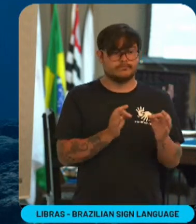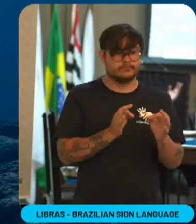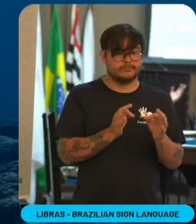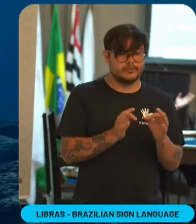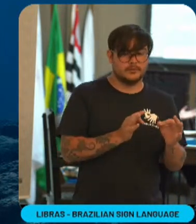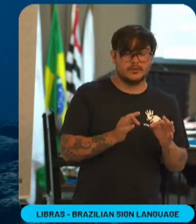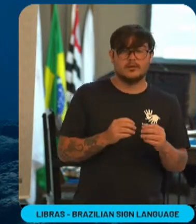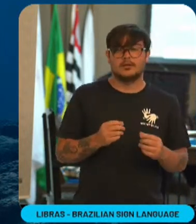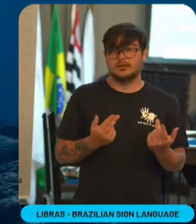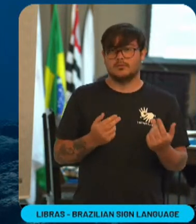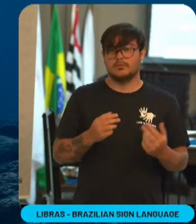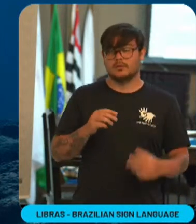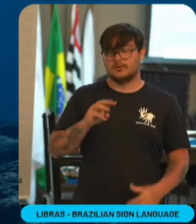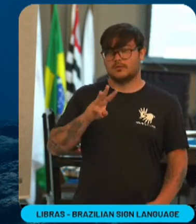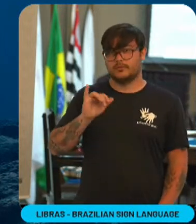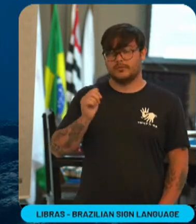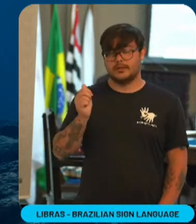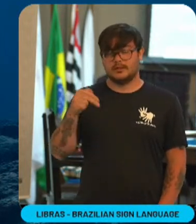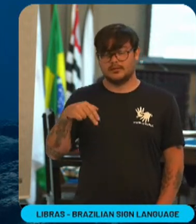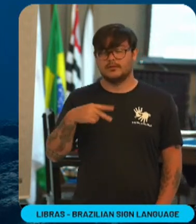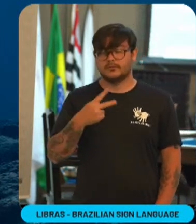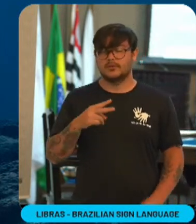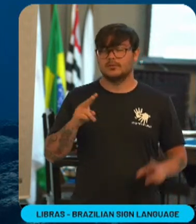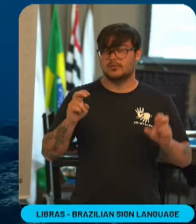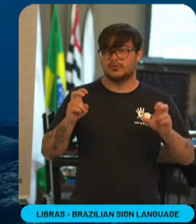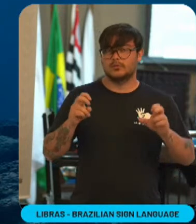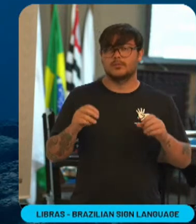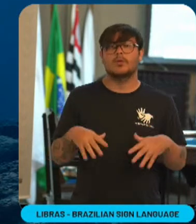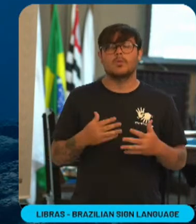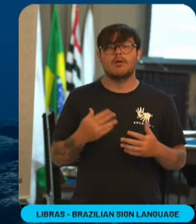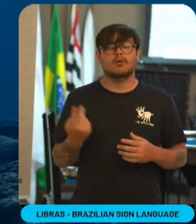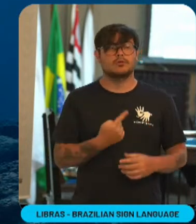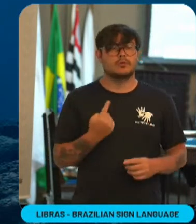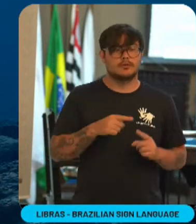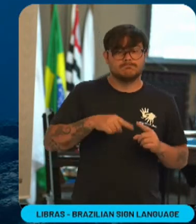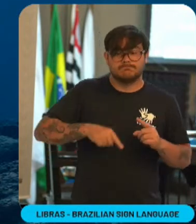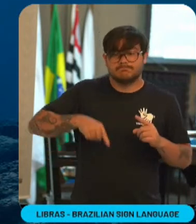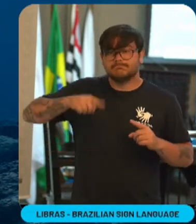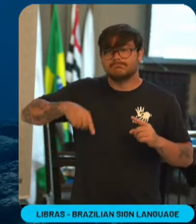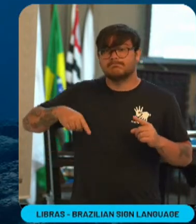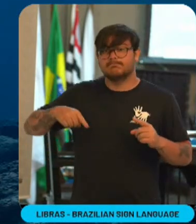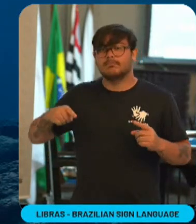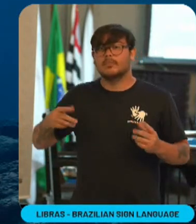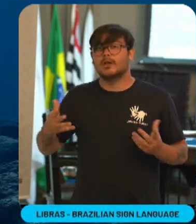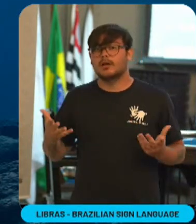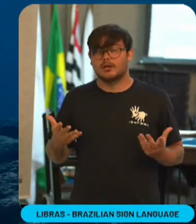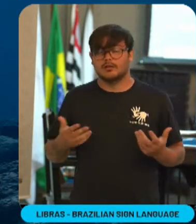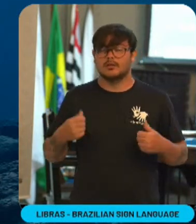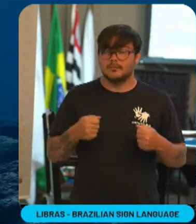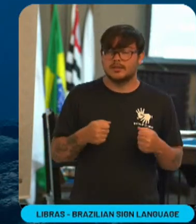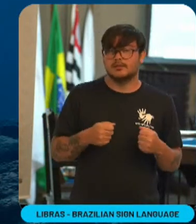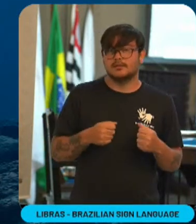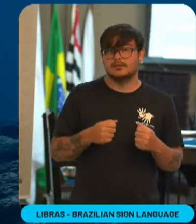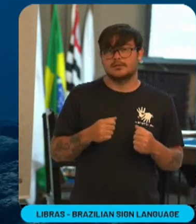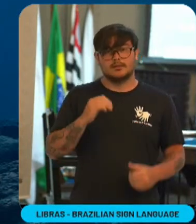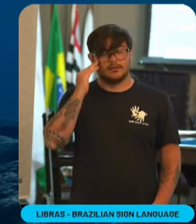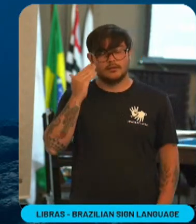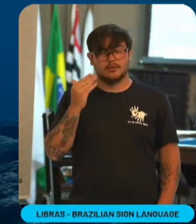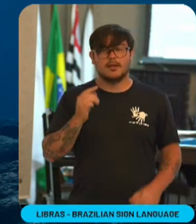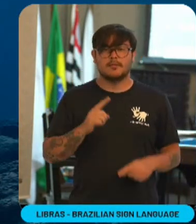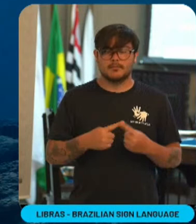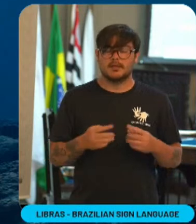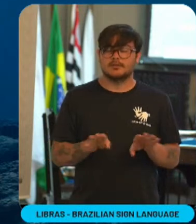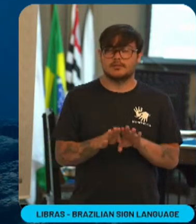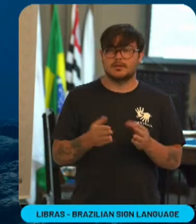talked about, and William as well. what are these variables that have to be considered.